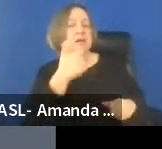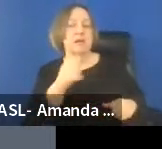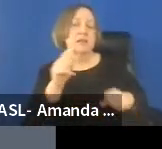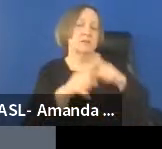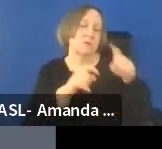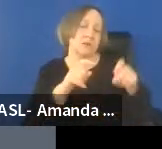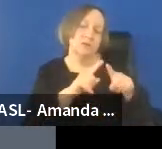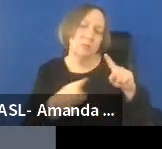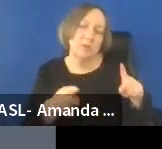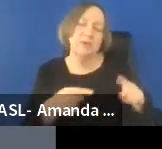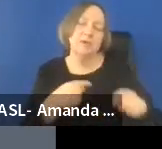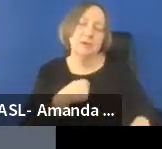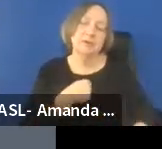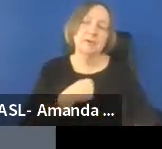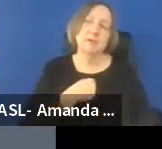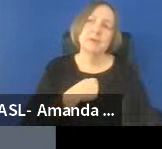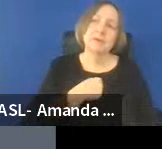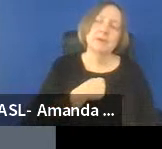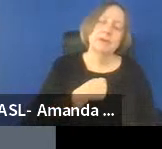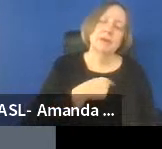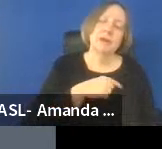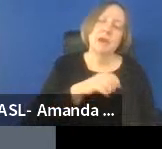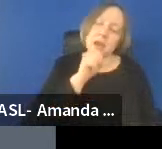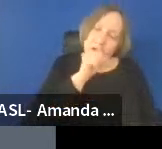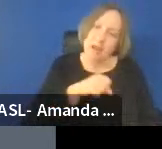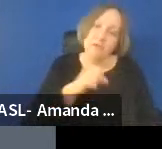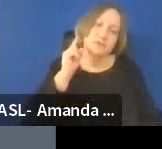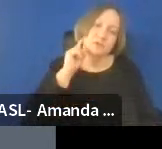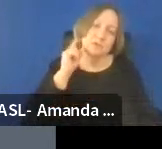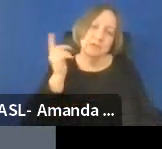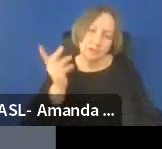but I did love hearing how